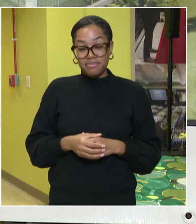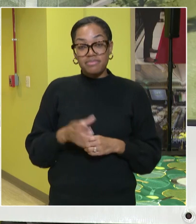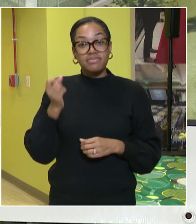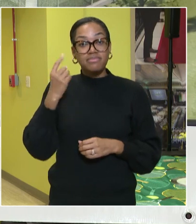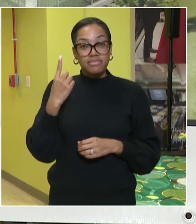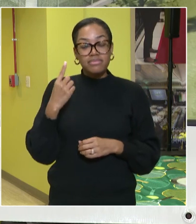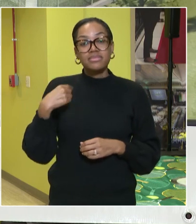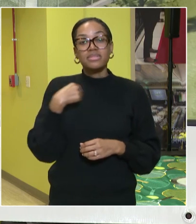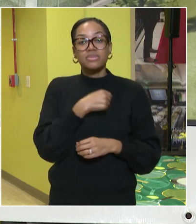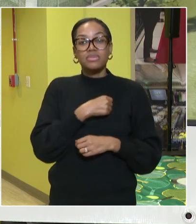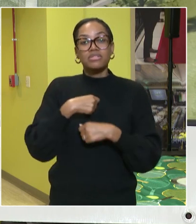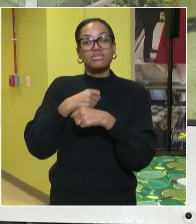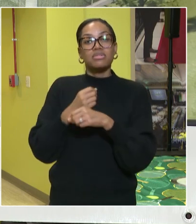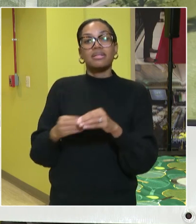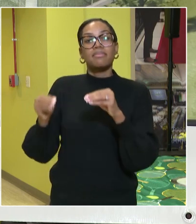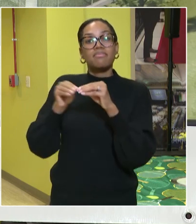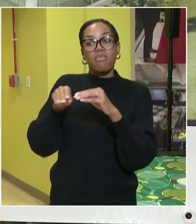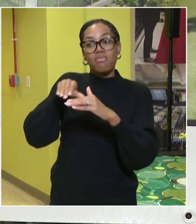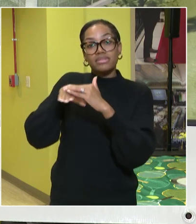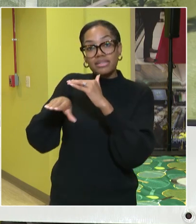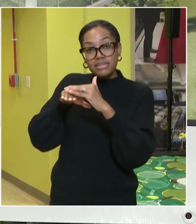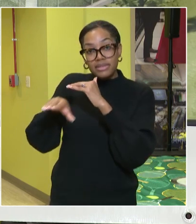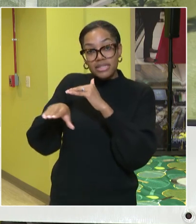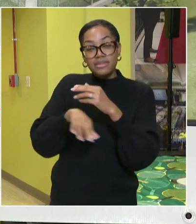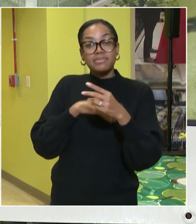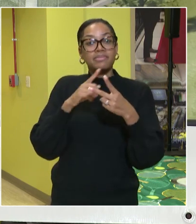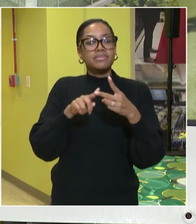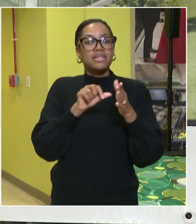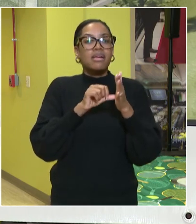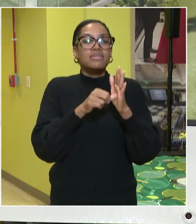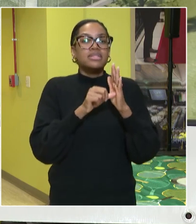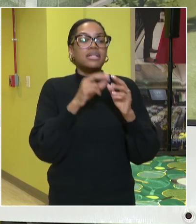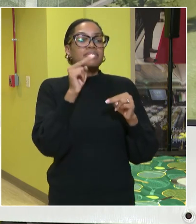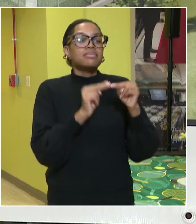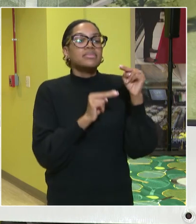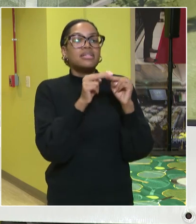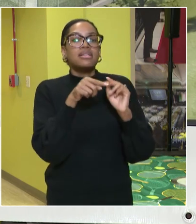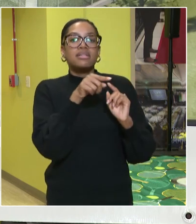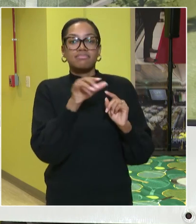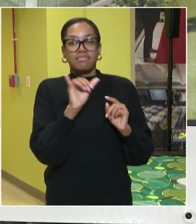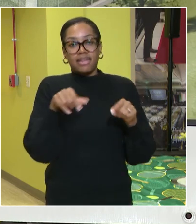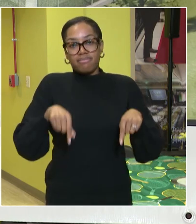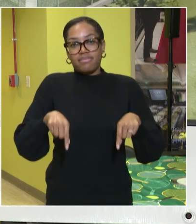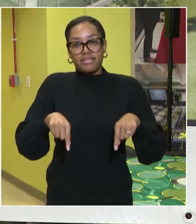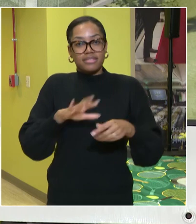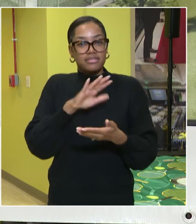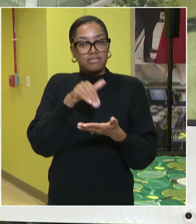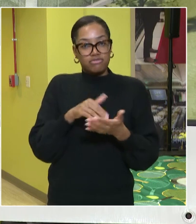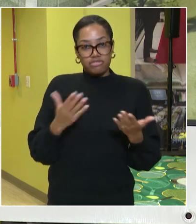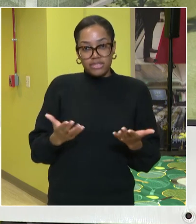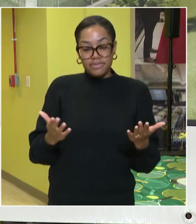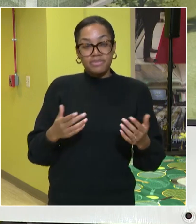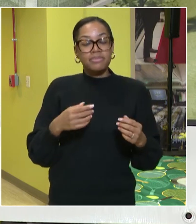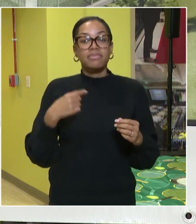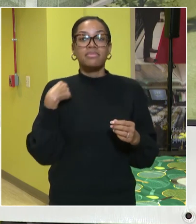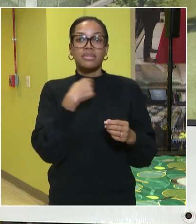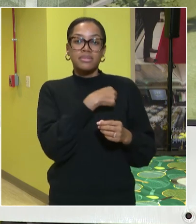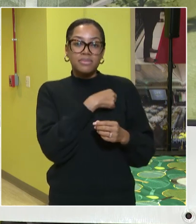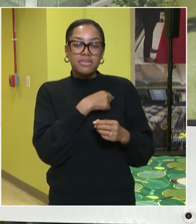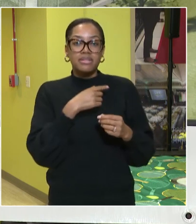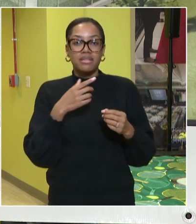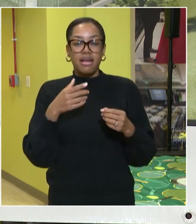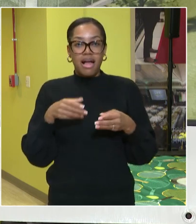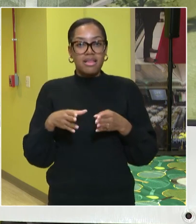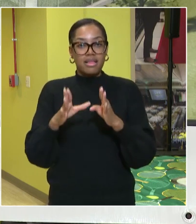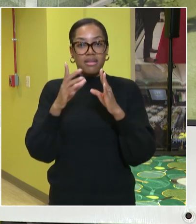enhancing accessibility and emphasizing the importance of facilities like the Southeast Tennis and Learning Center, we are not only ensuring